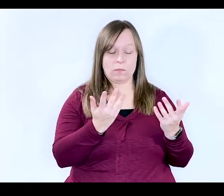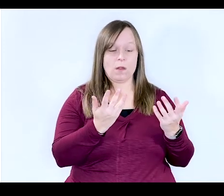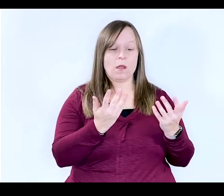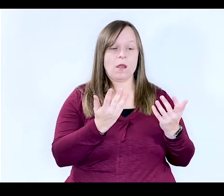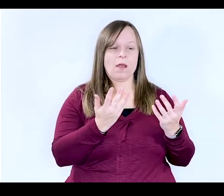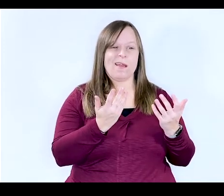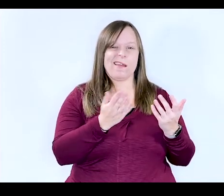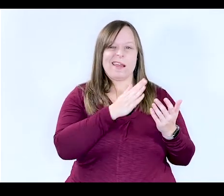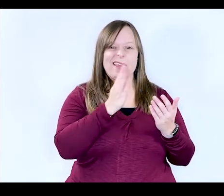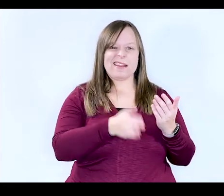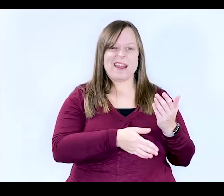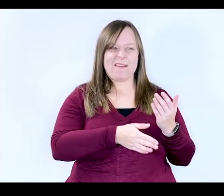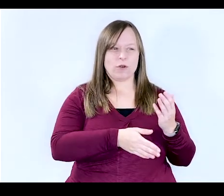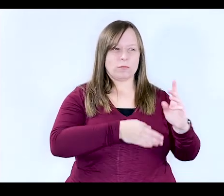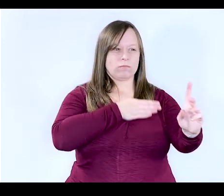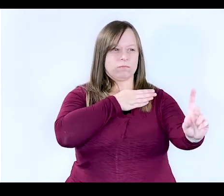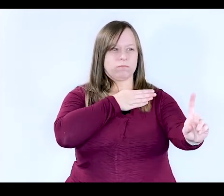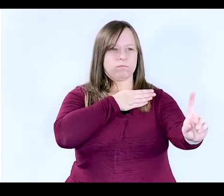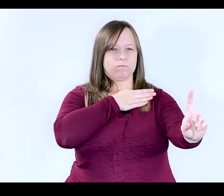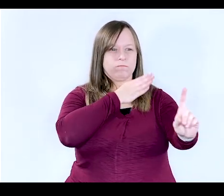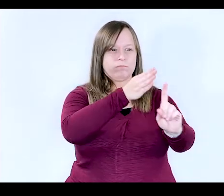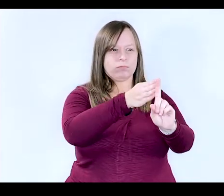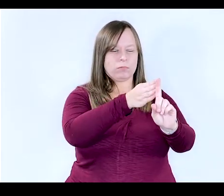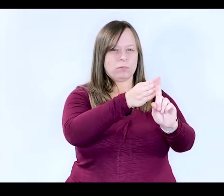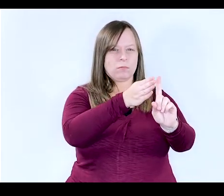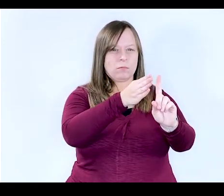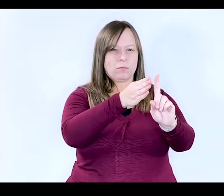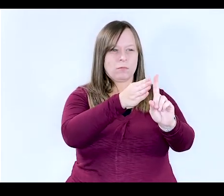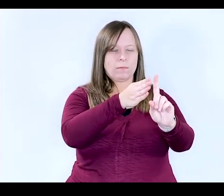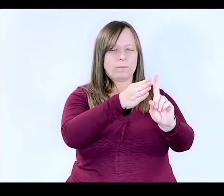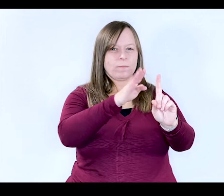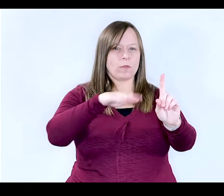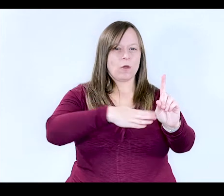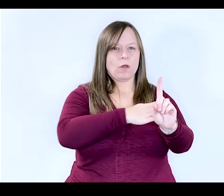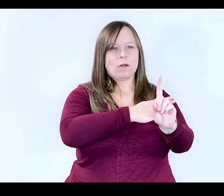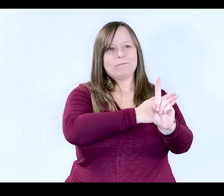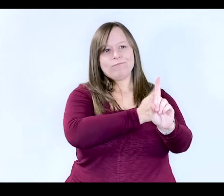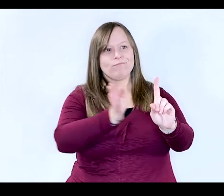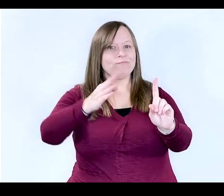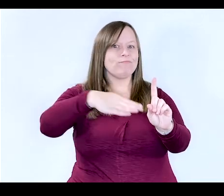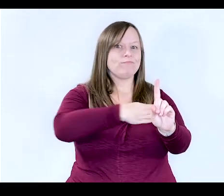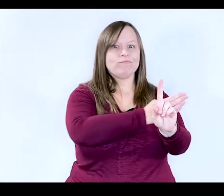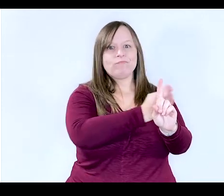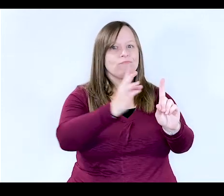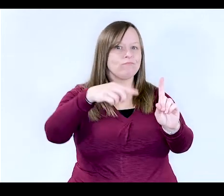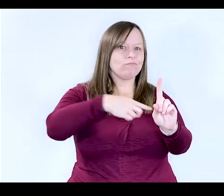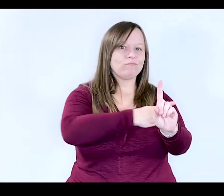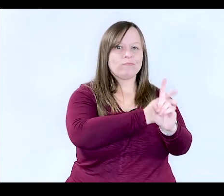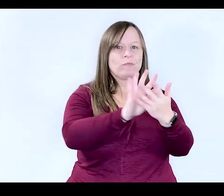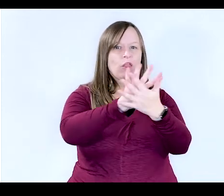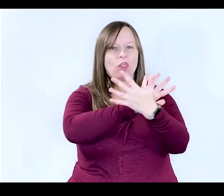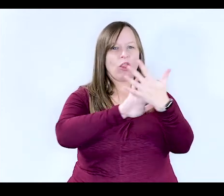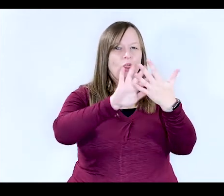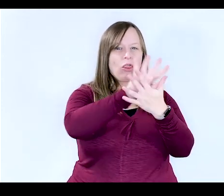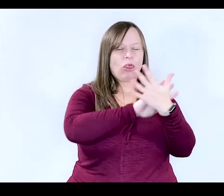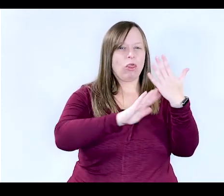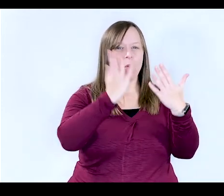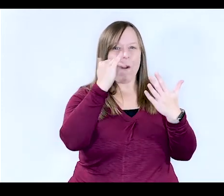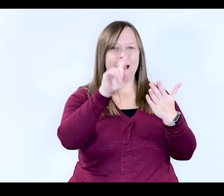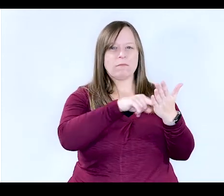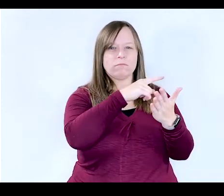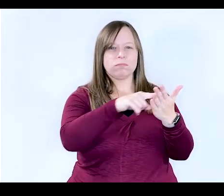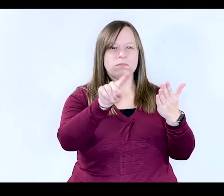is there's never a straight or very clear answer or explanation as to why any particular